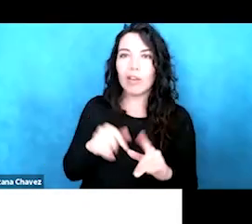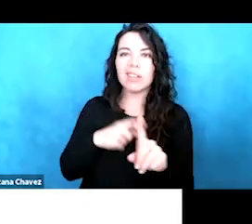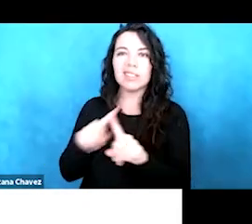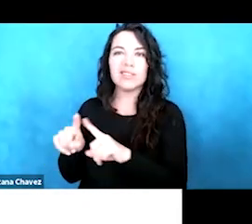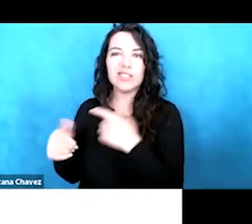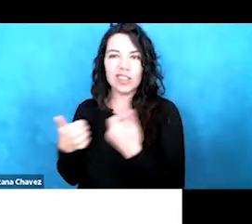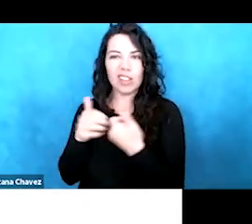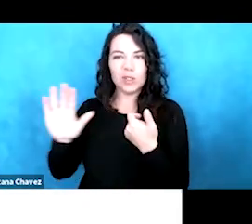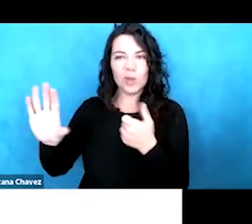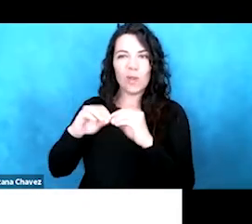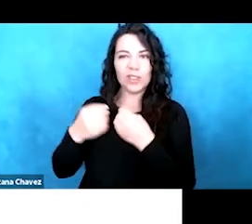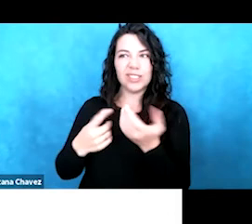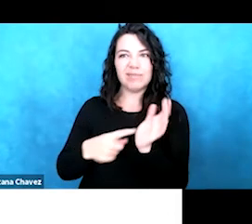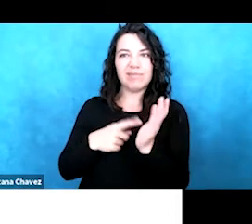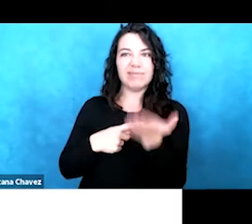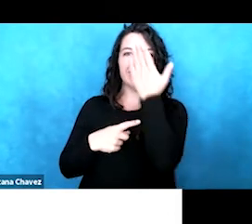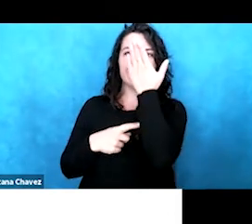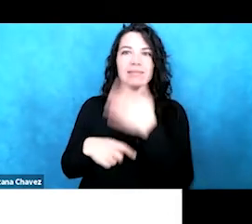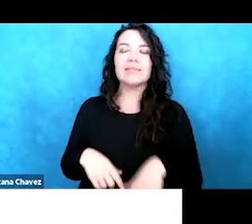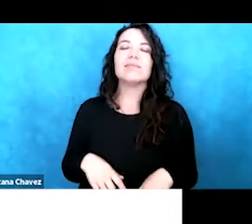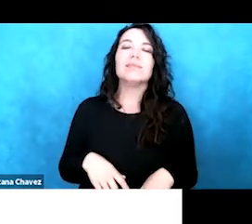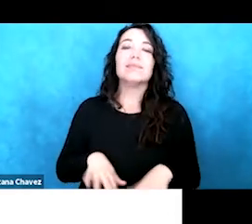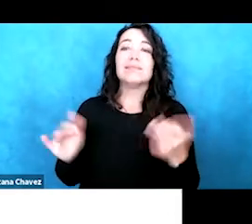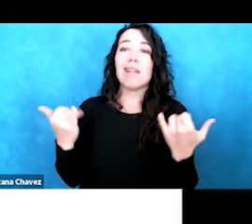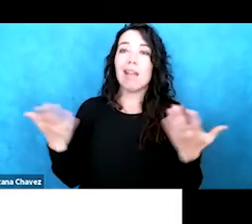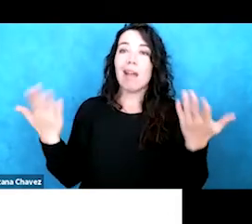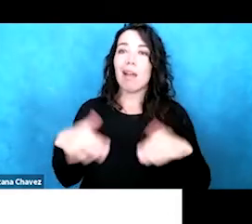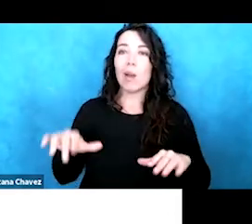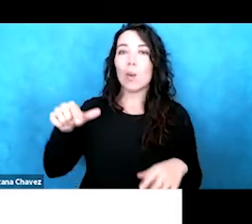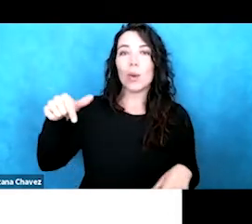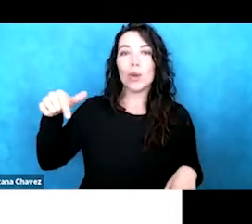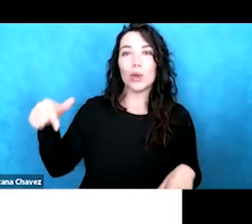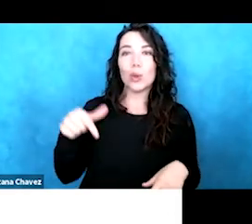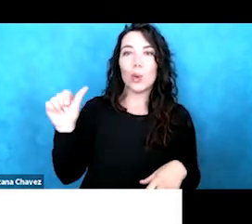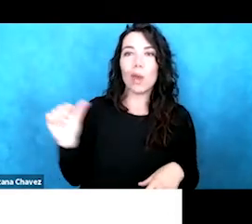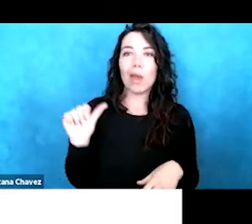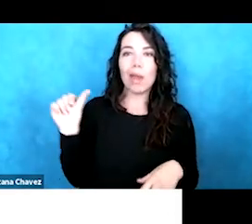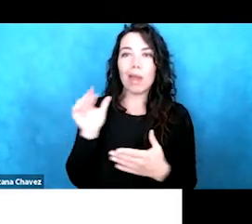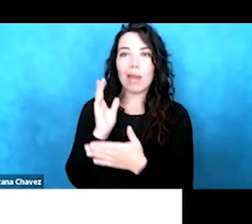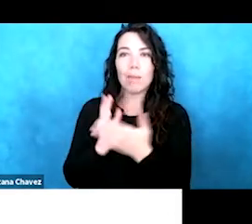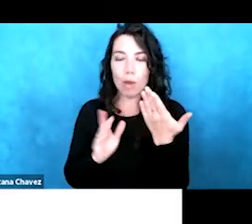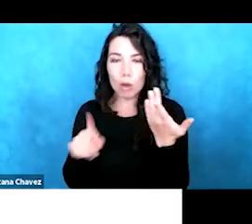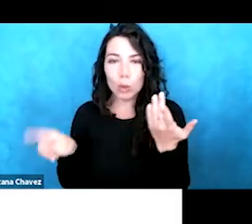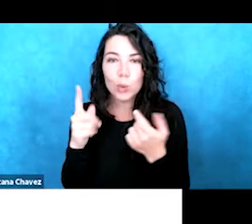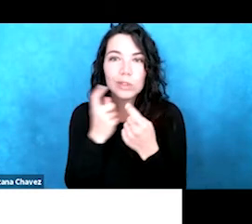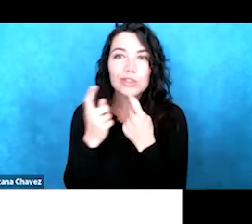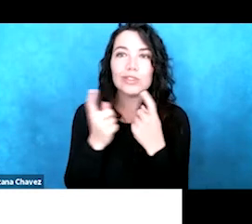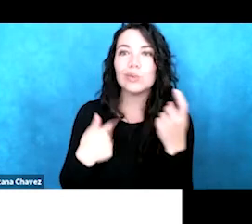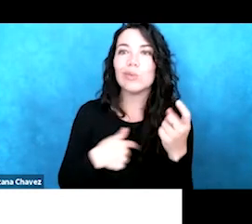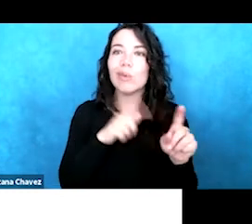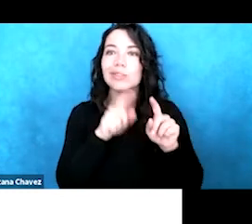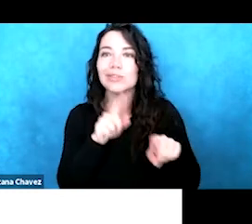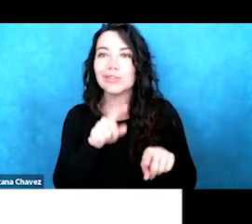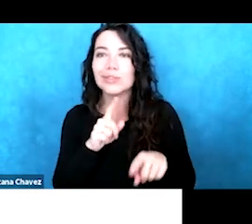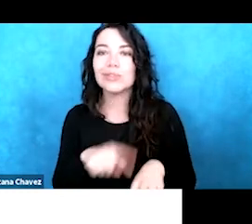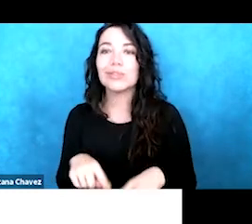faced. We're now going to move on to the Q&A portion of the webinar where we'll get to answer some of your questions. And I'd like to call